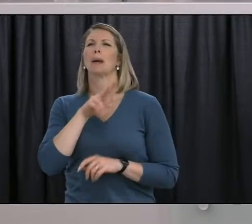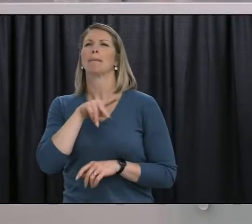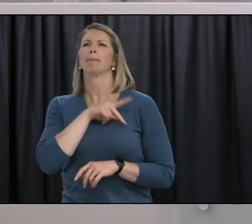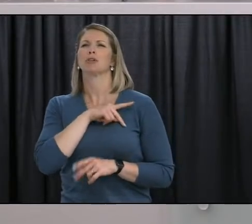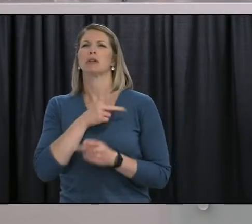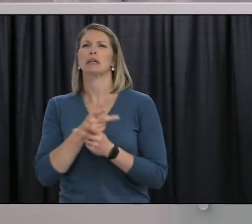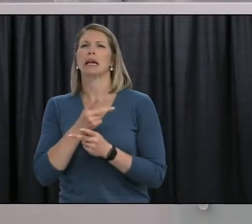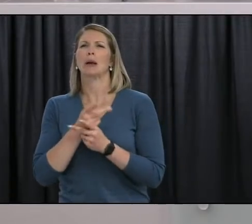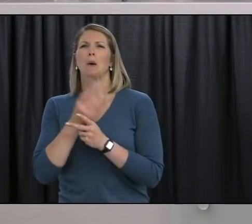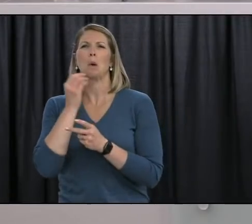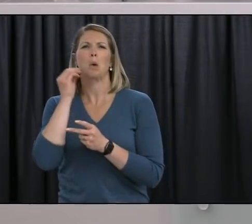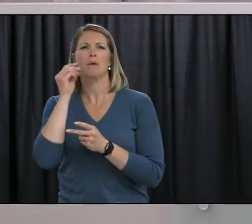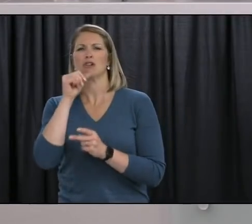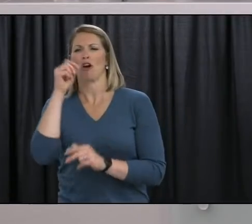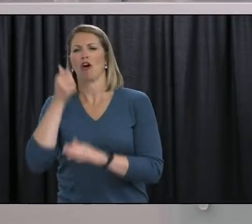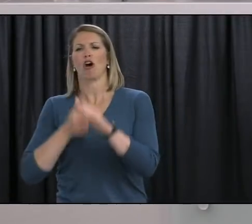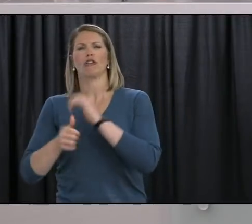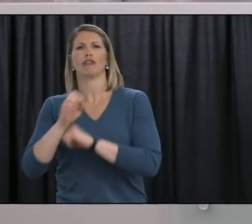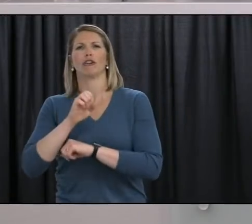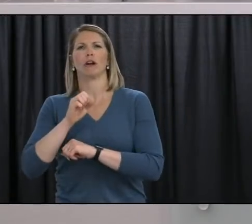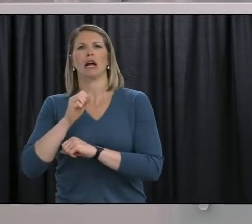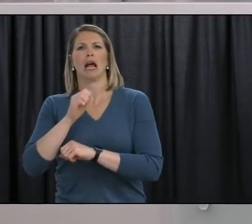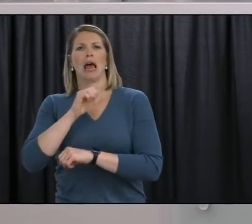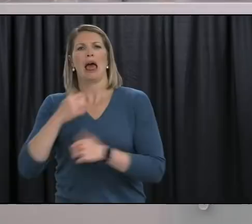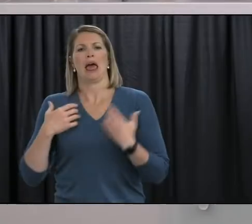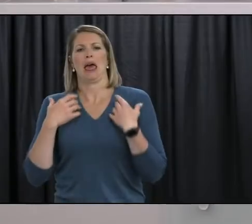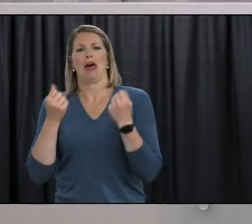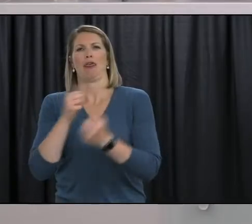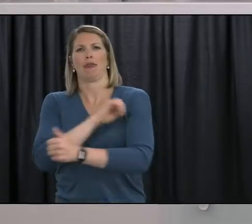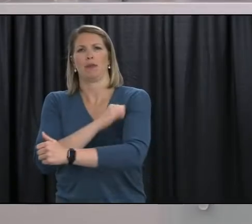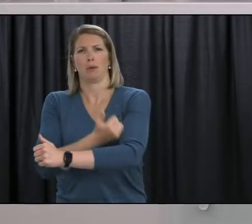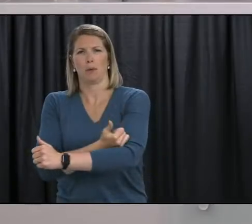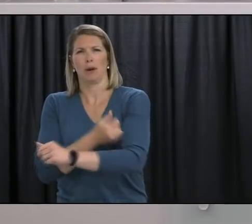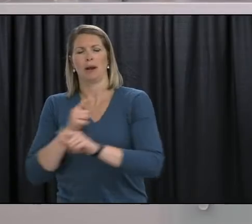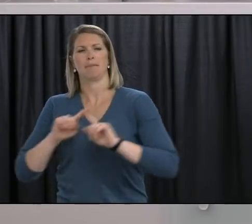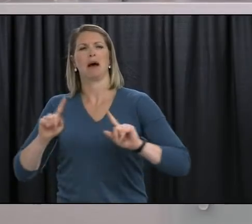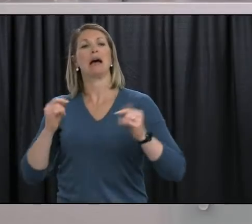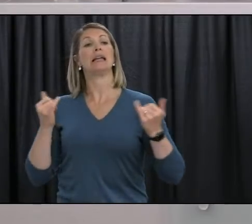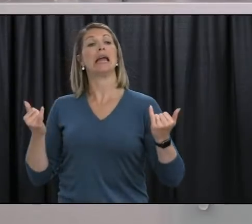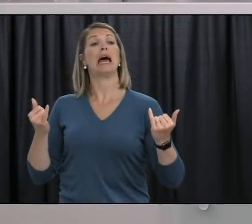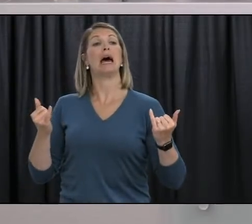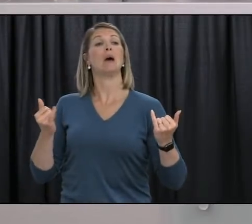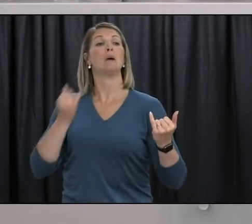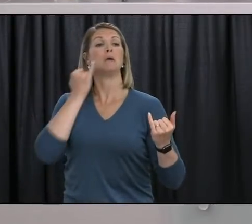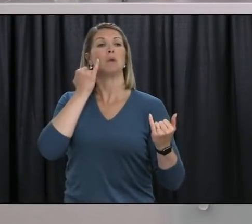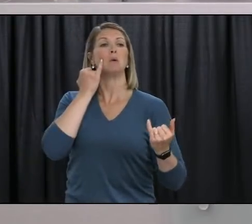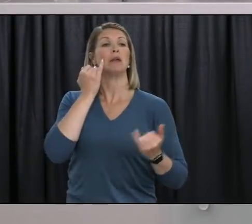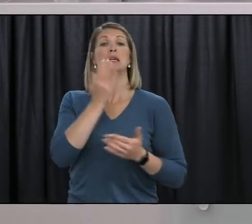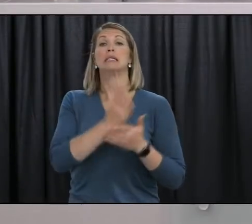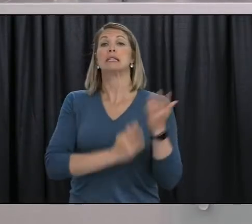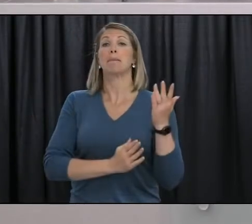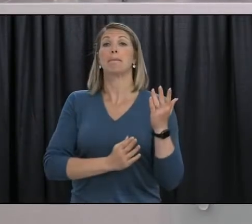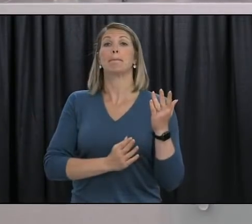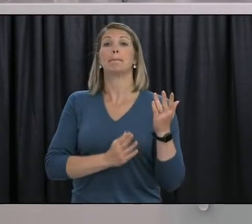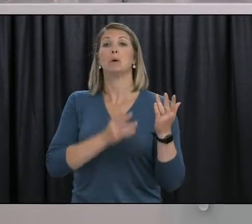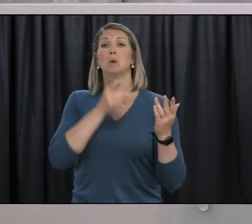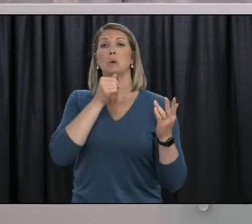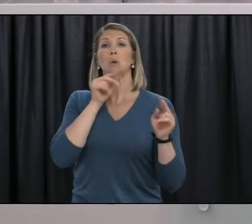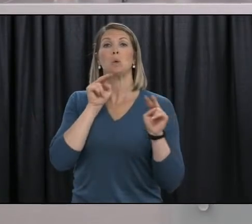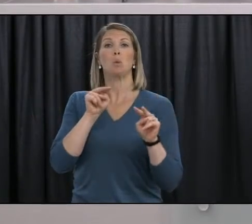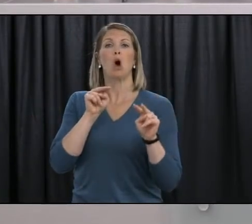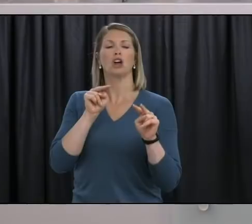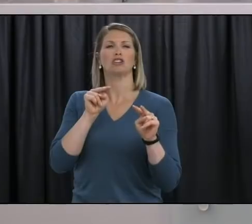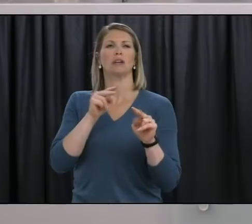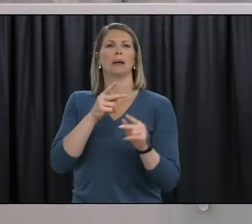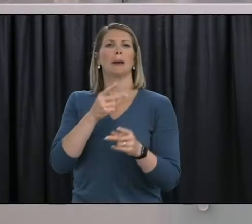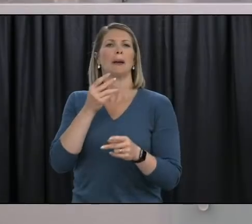incident reports has been taking place in the absence of family members? So I can speak from some